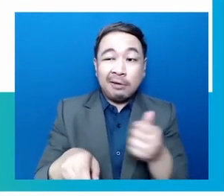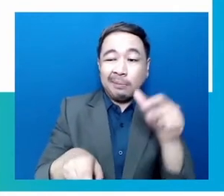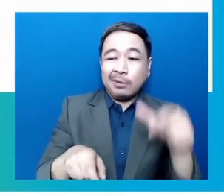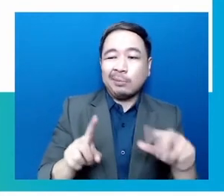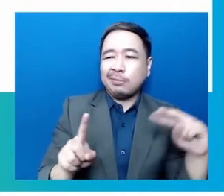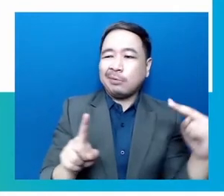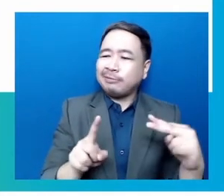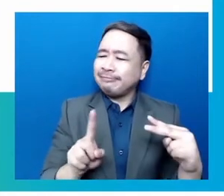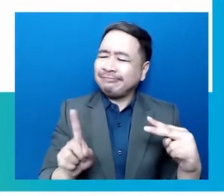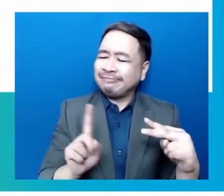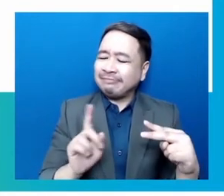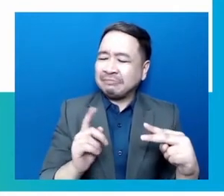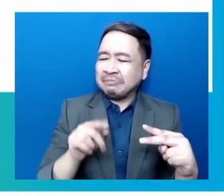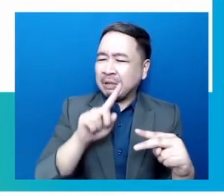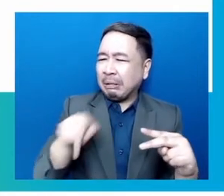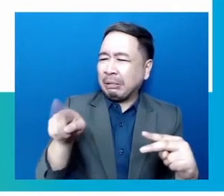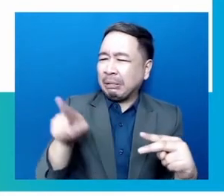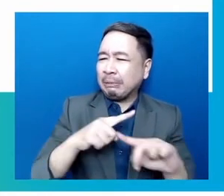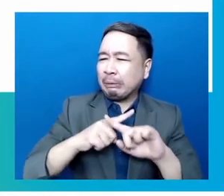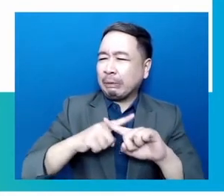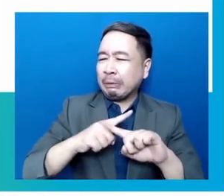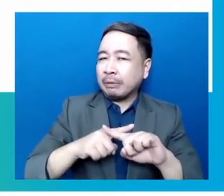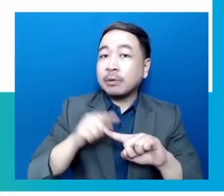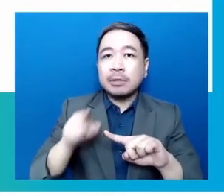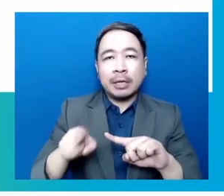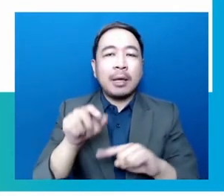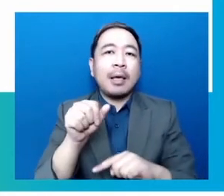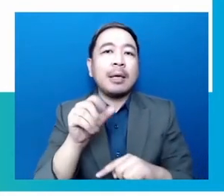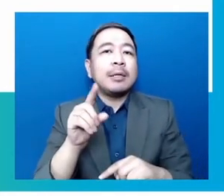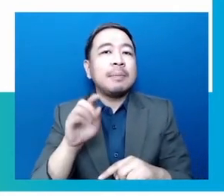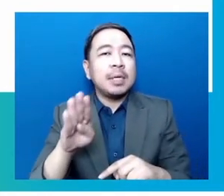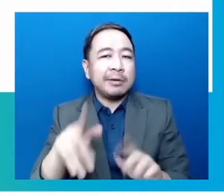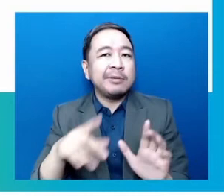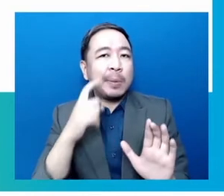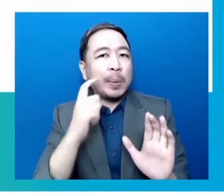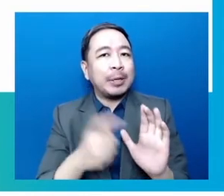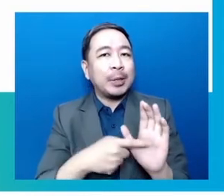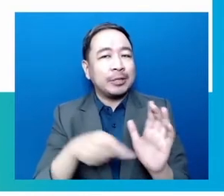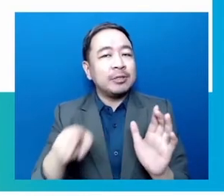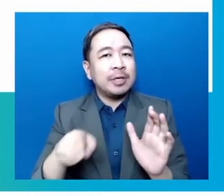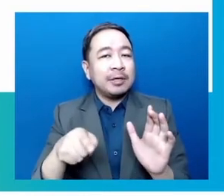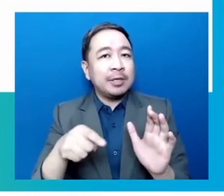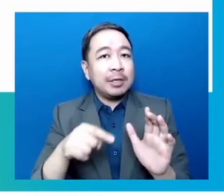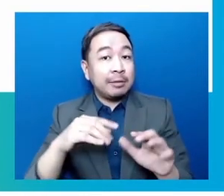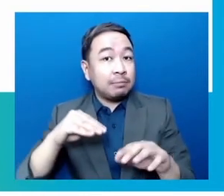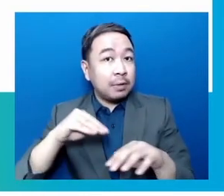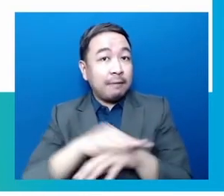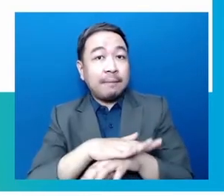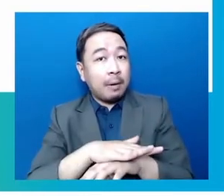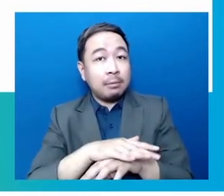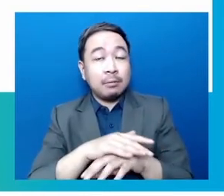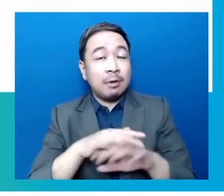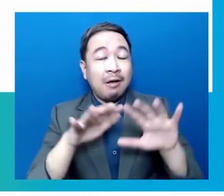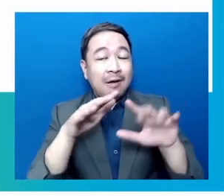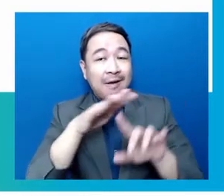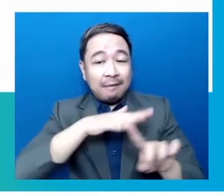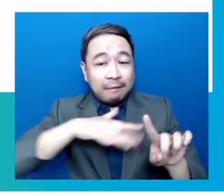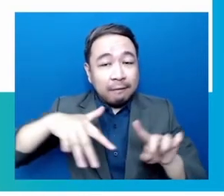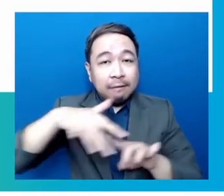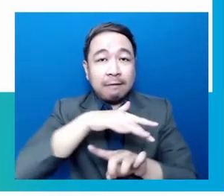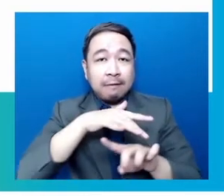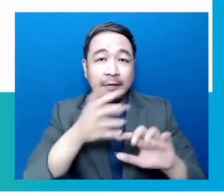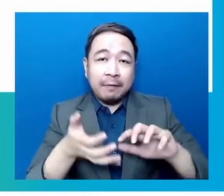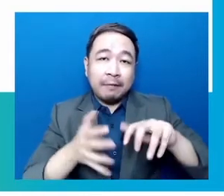This, of course, refers to the bank's recognition of the threat of climate change while still making exceptions for